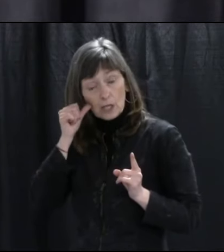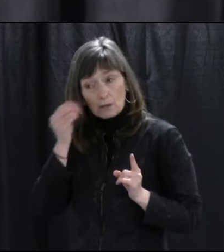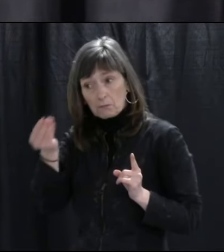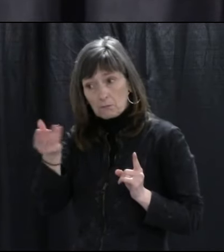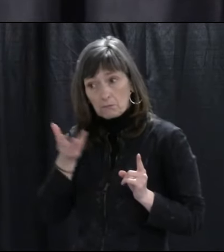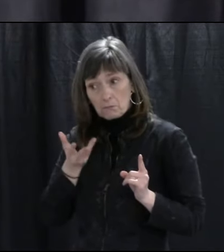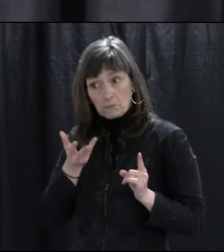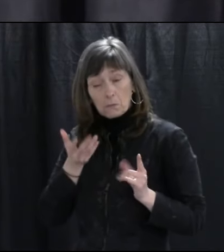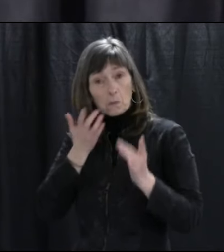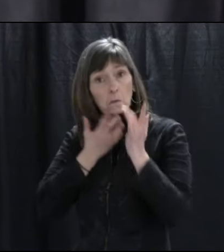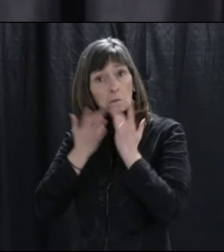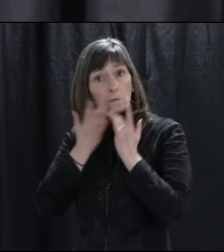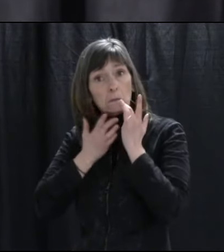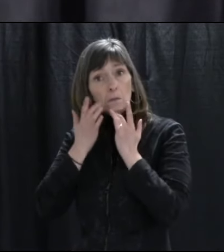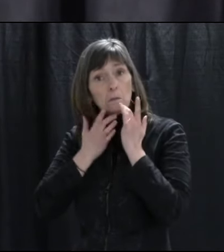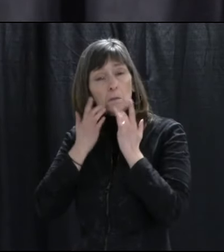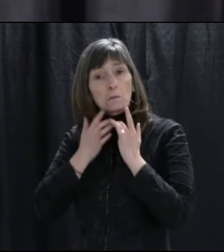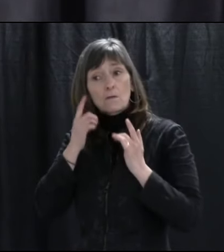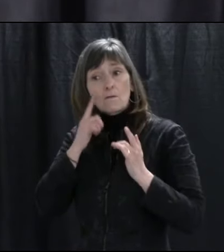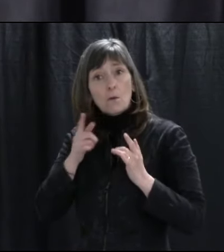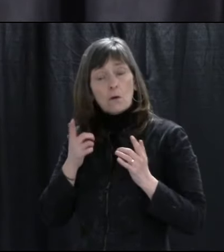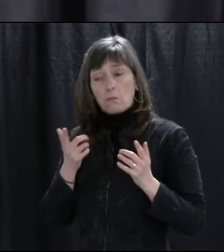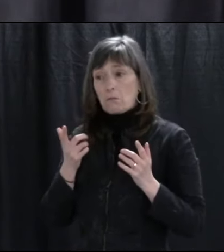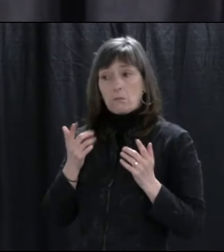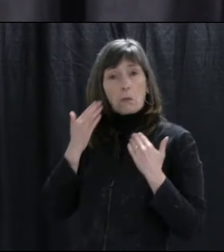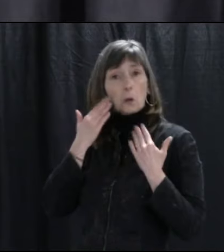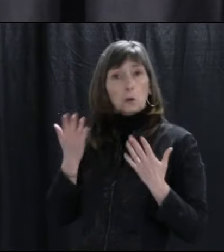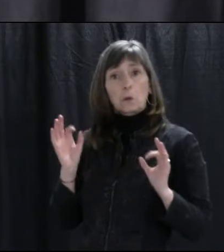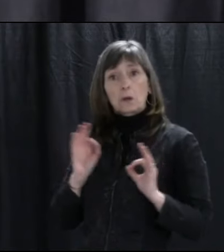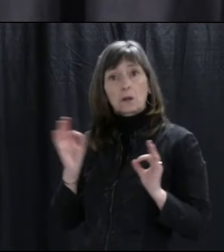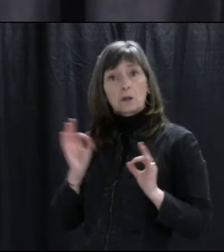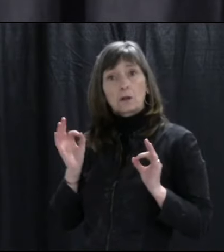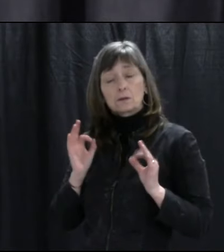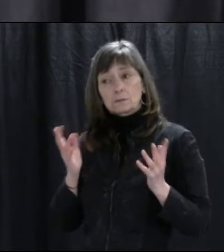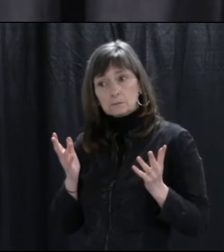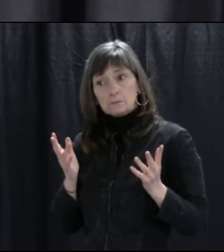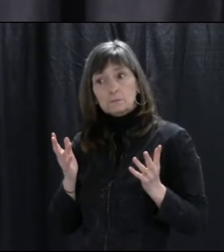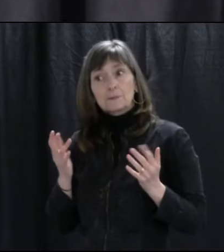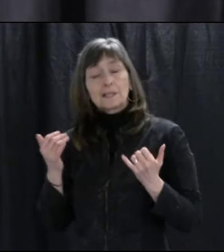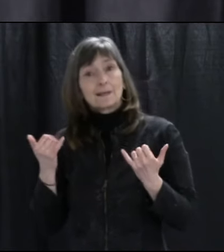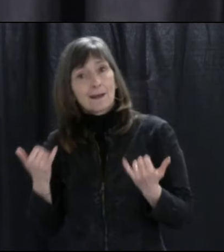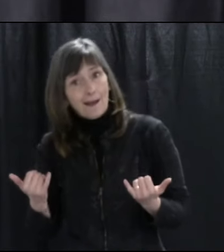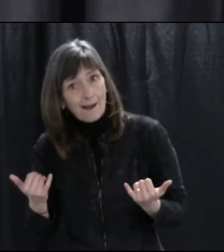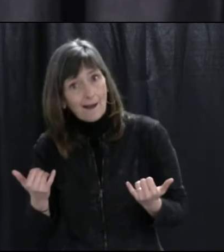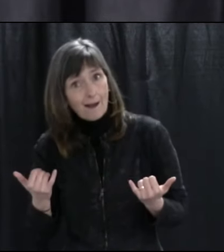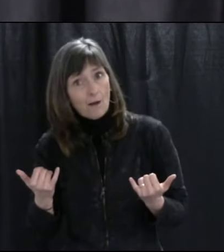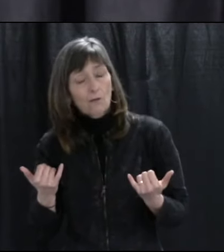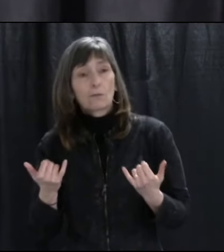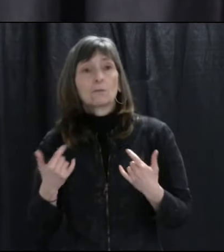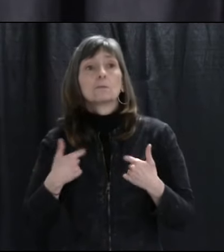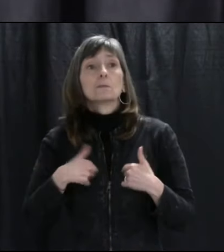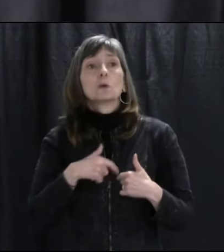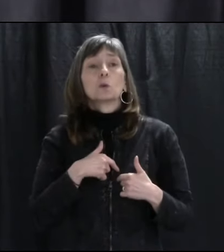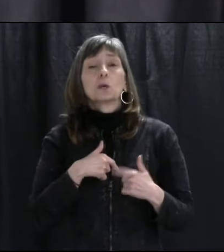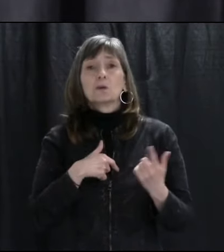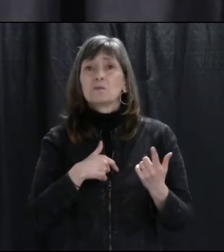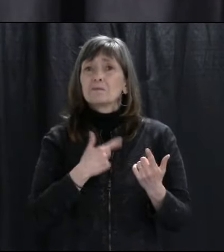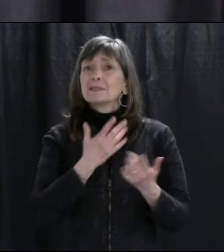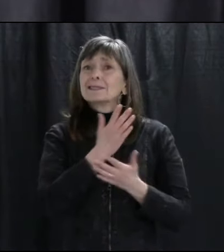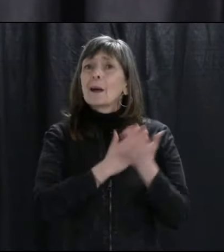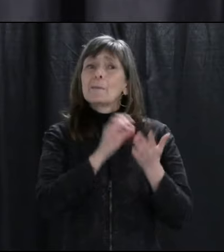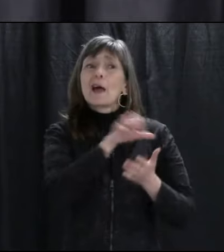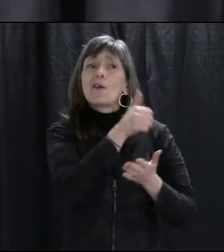significant shortages related to the pandemic. We have unfortunately become grown accustomed to drug shortages